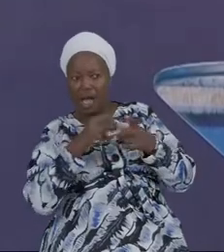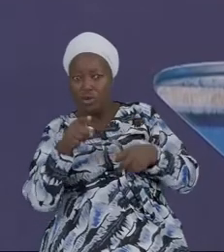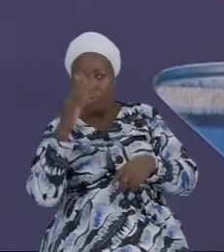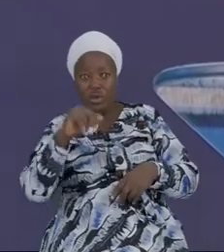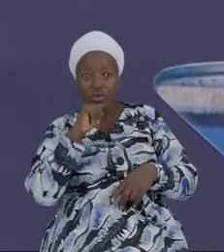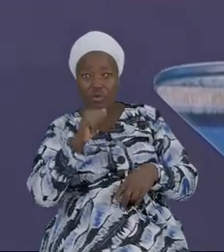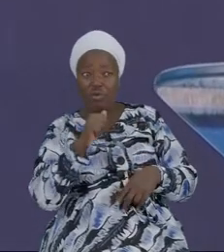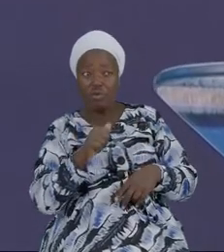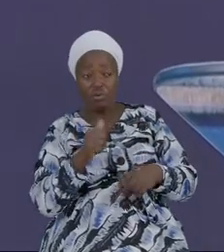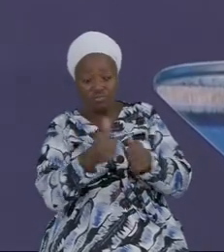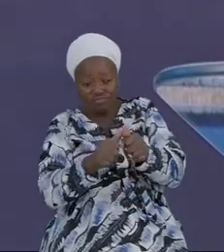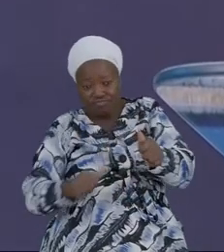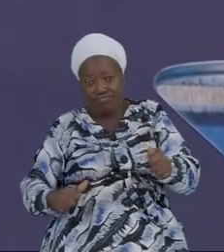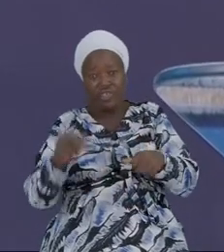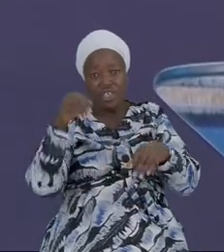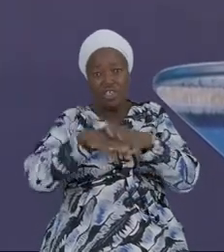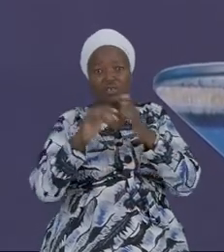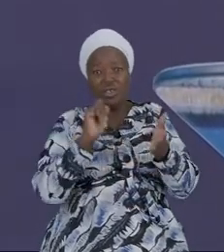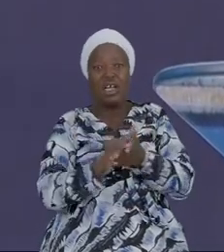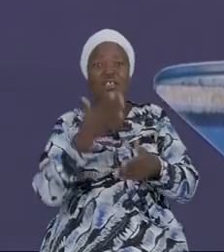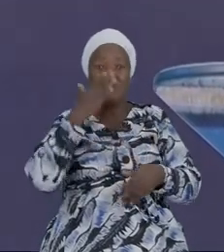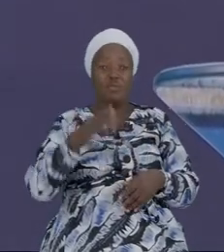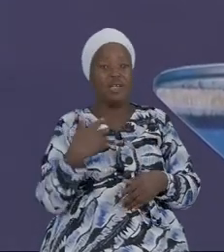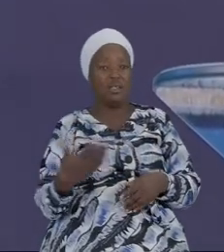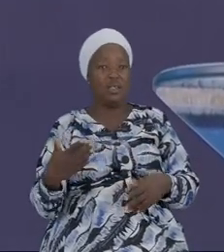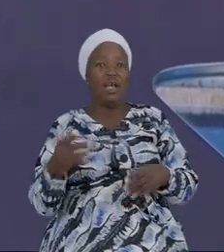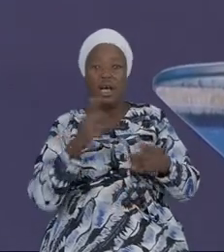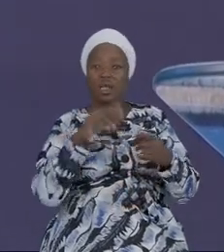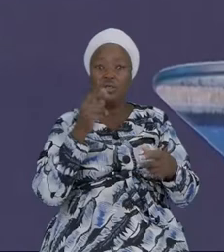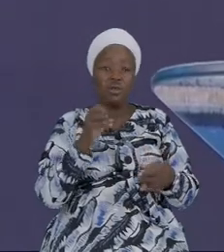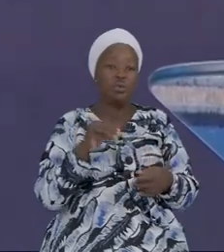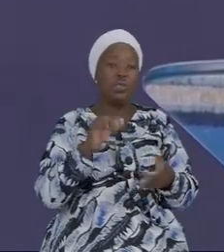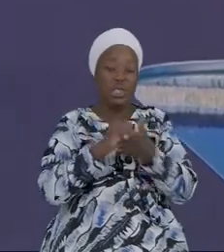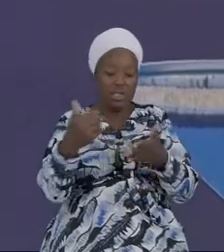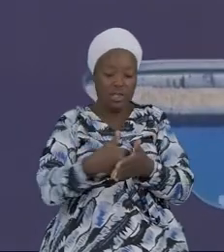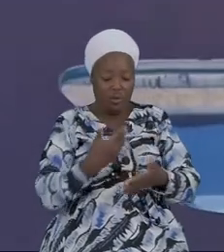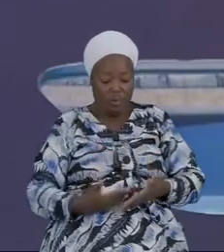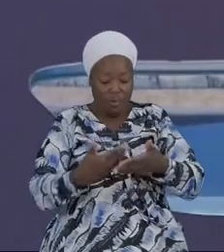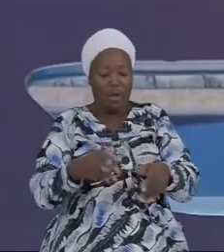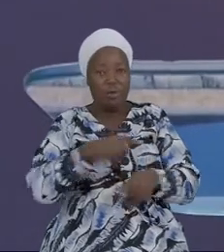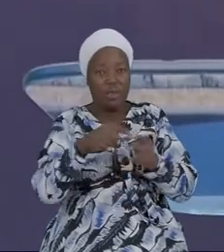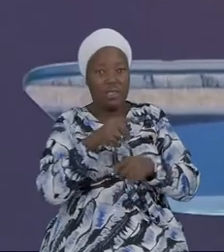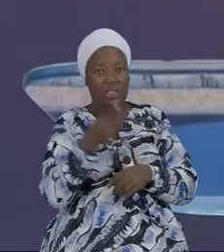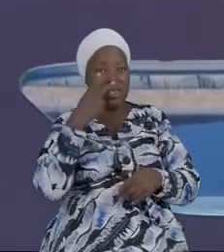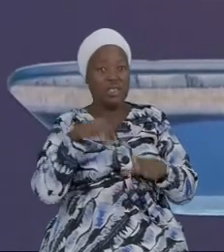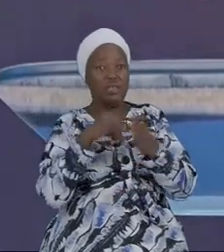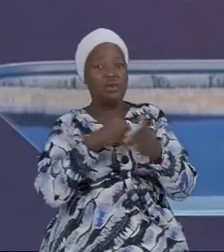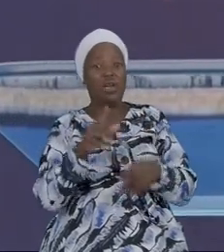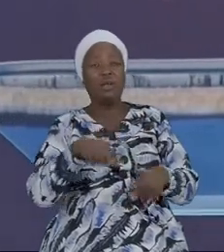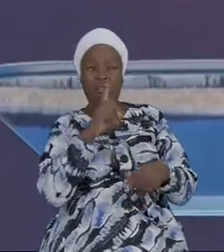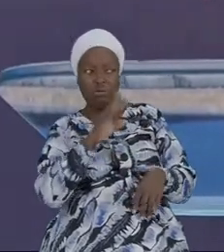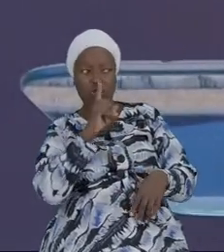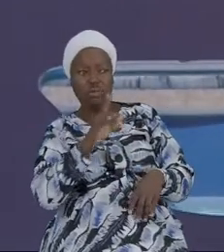not slip back into evil things. And so, and that new birth, when they see it in your life, and they say, truly,